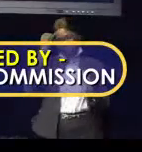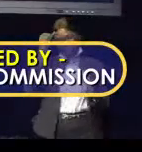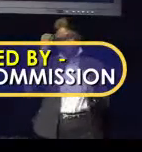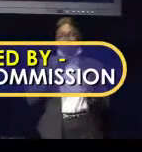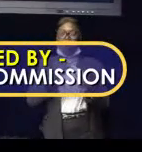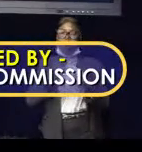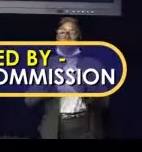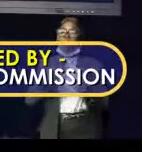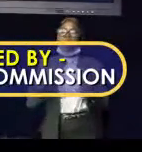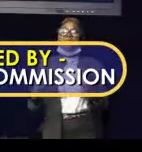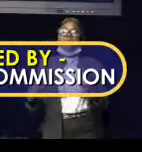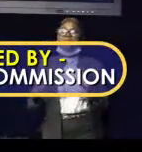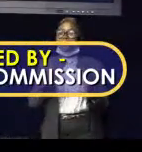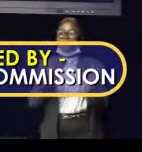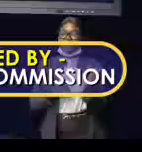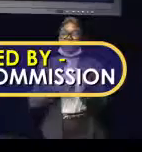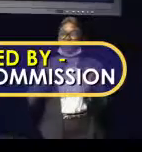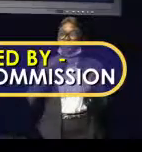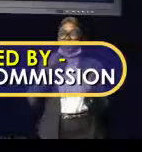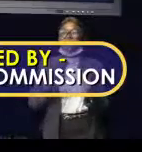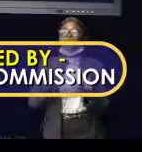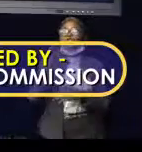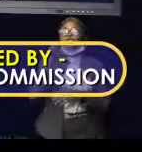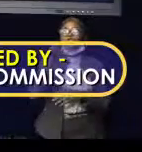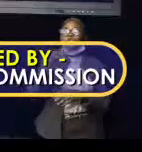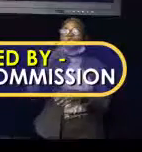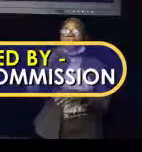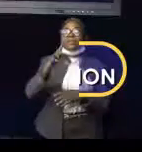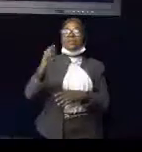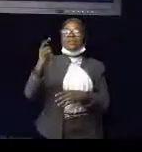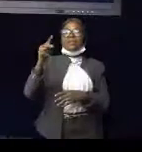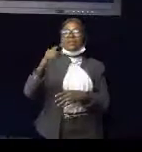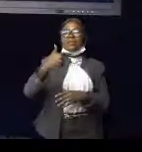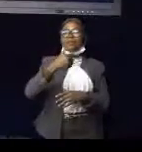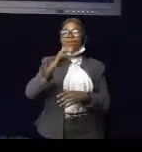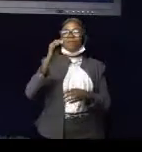ideas, or things, this is the superlative form.